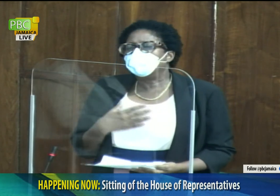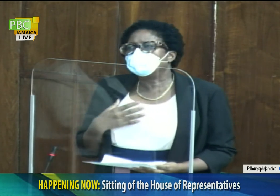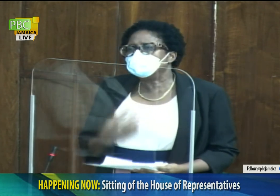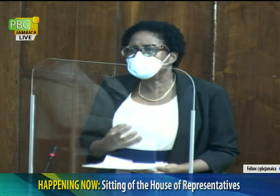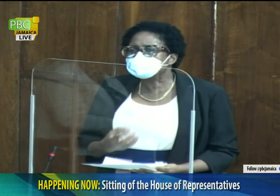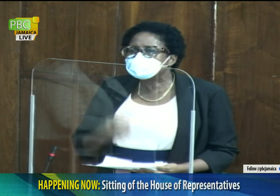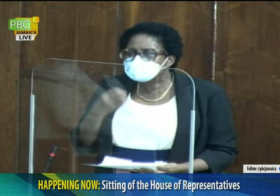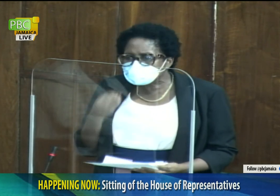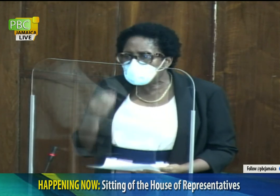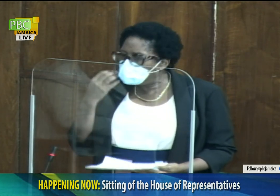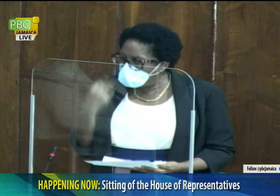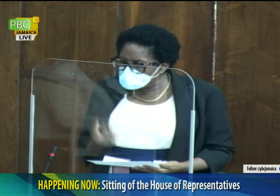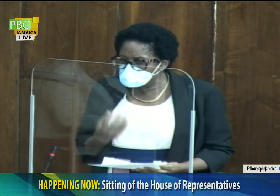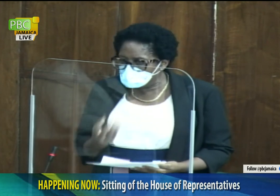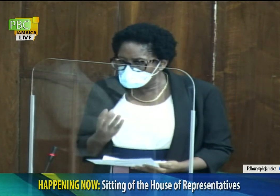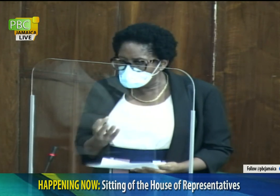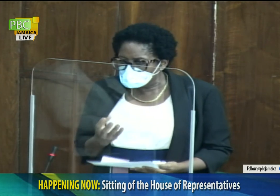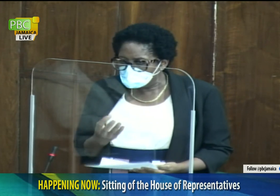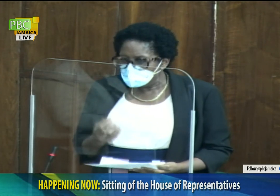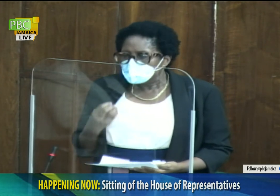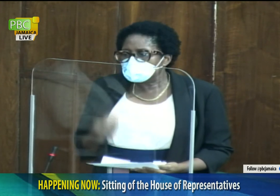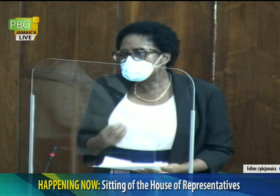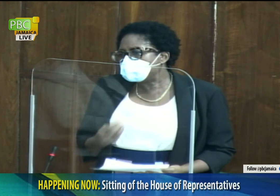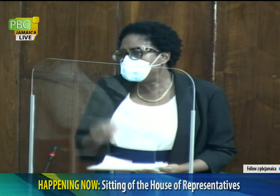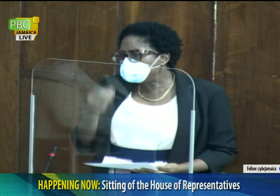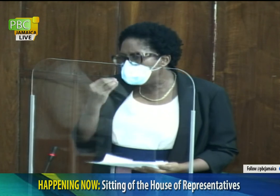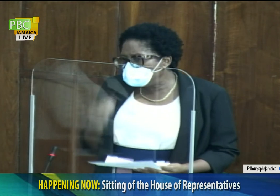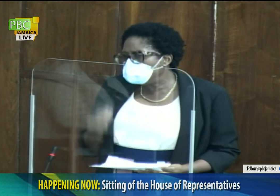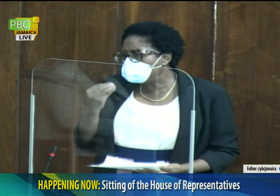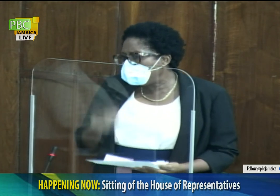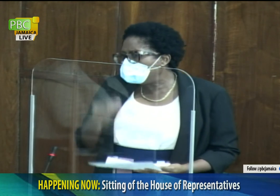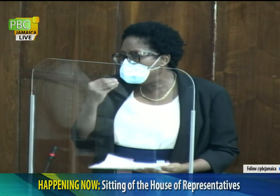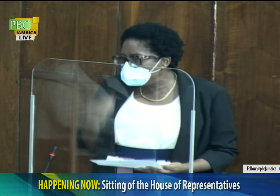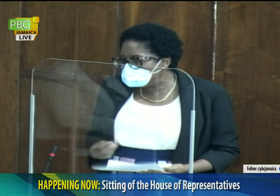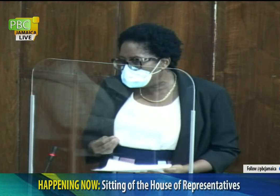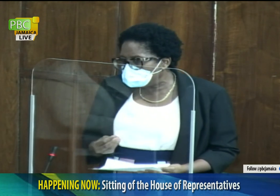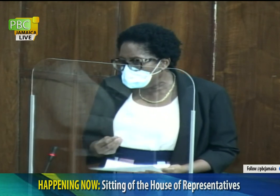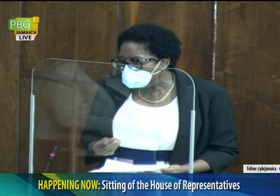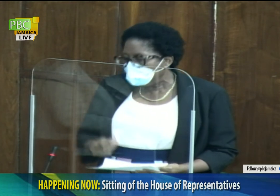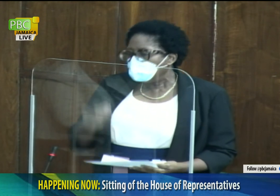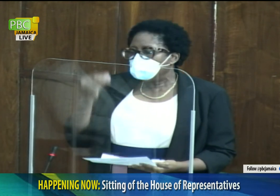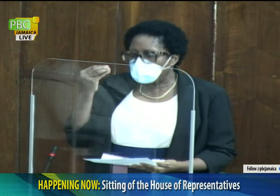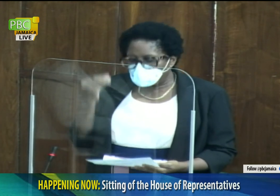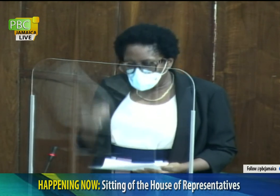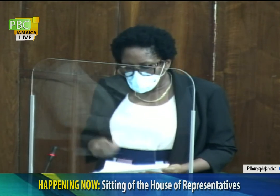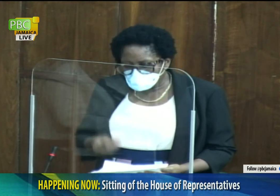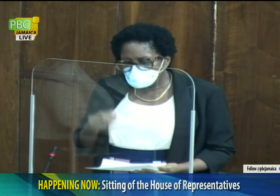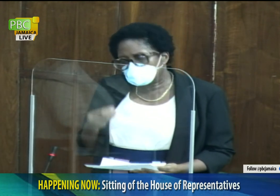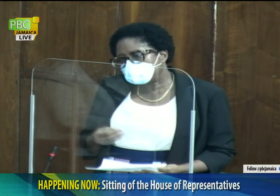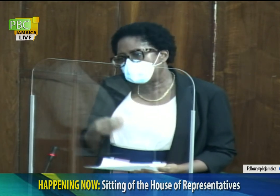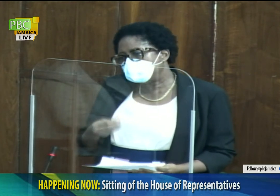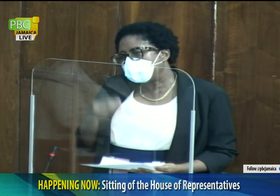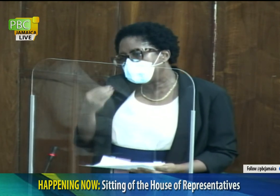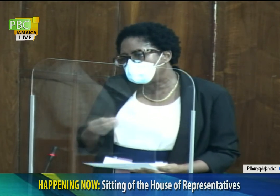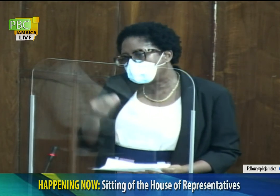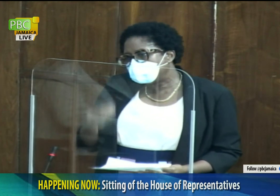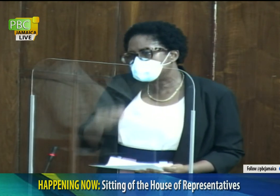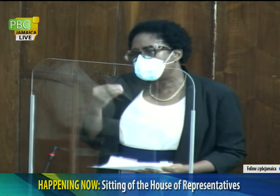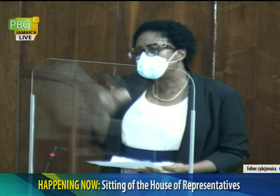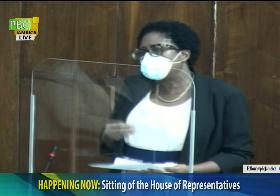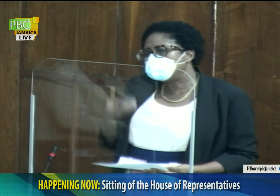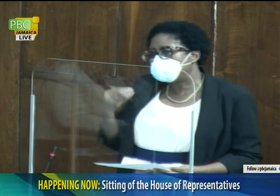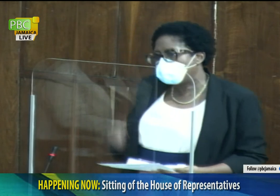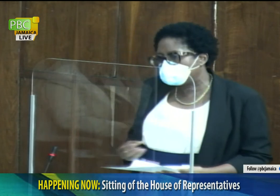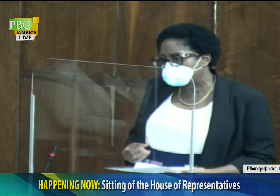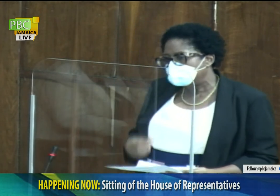their greatest disappointment is that they do not believe that those who should have been advocating